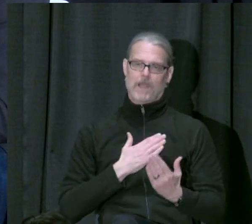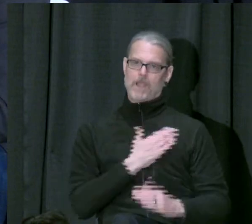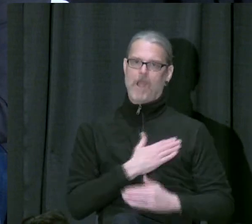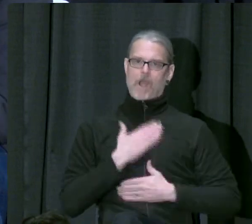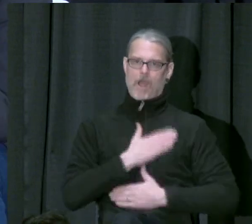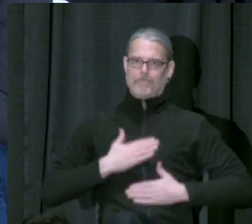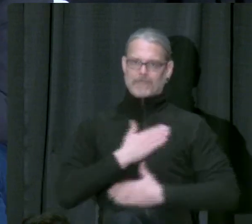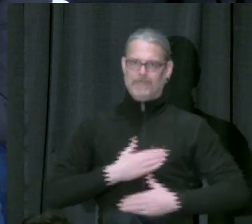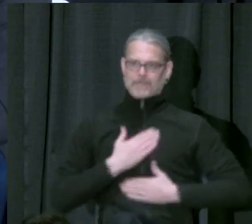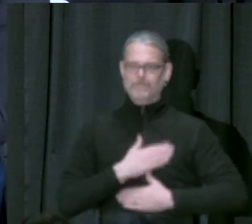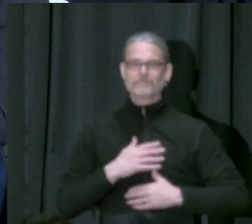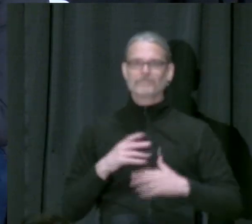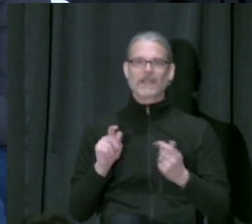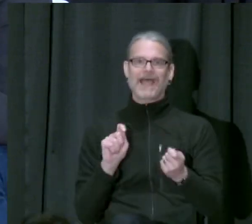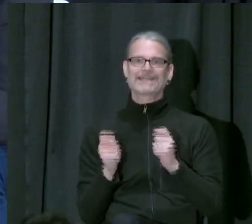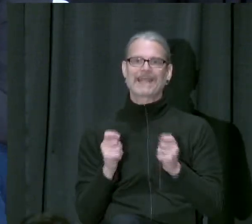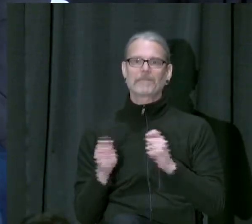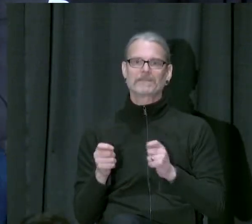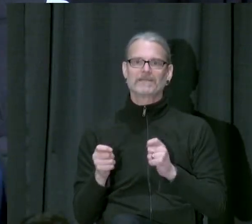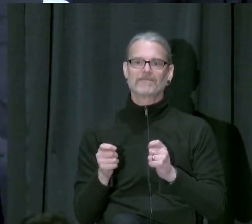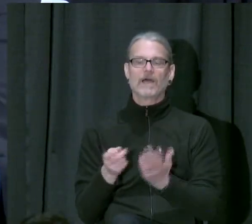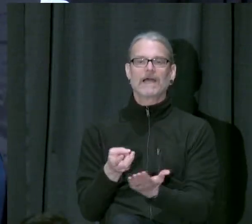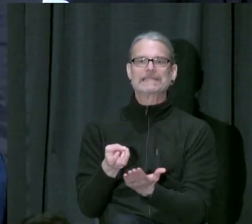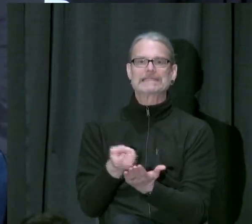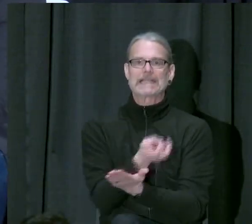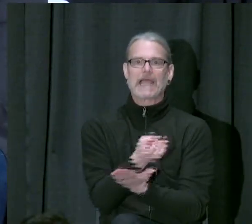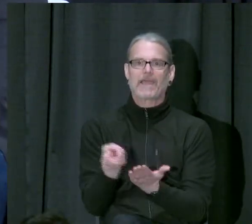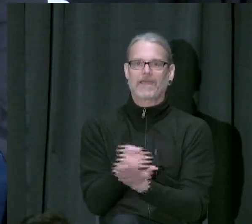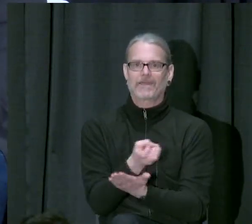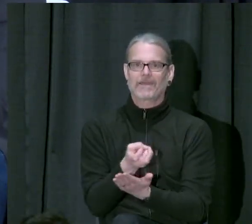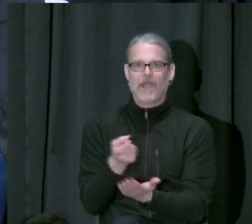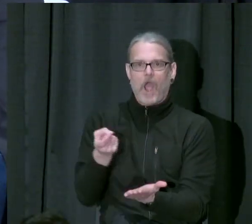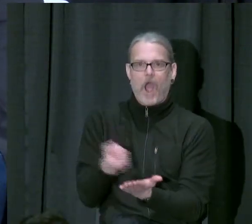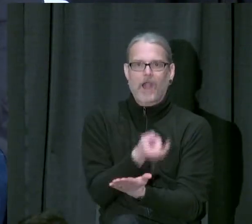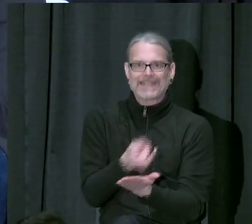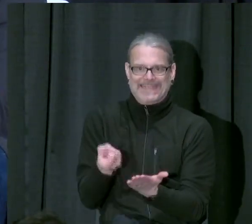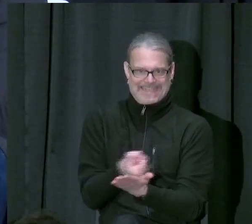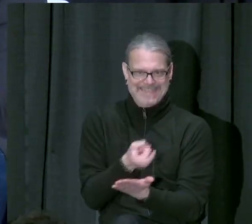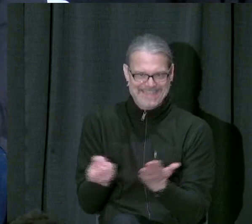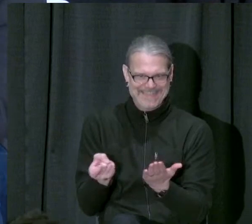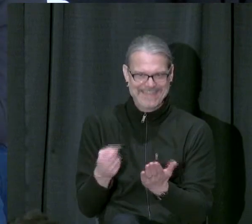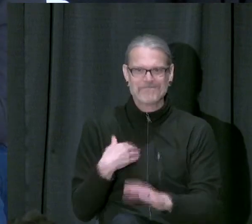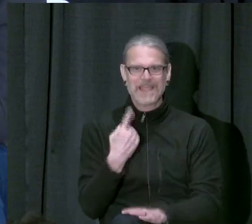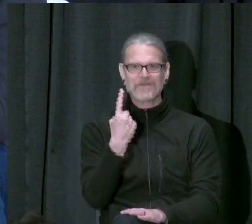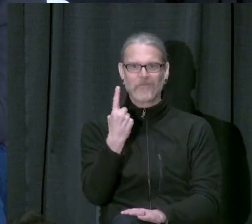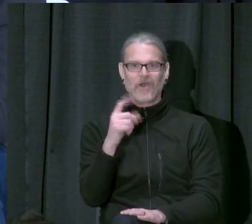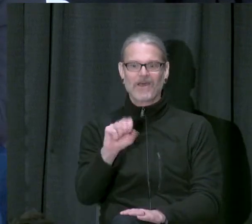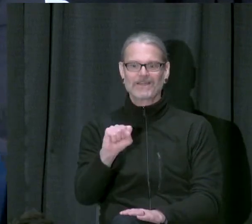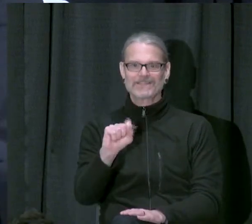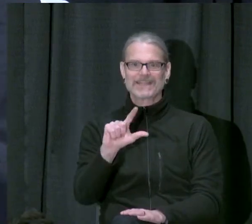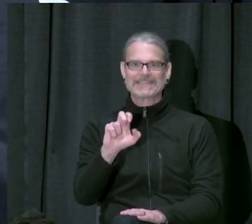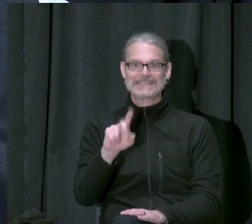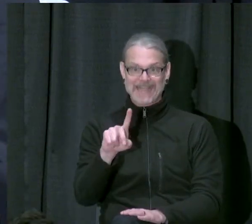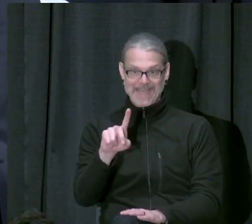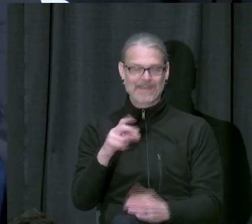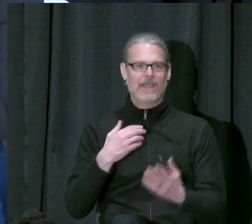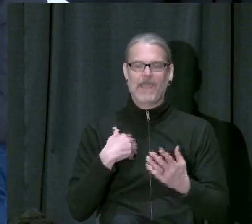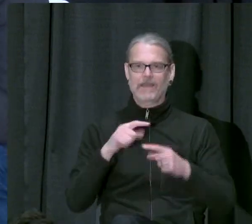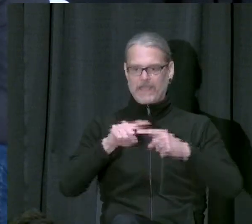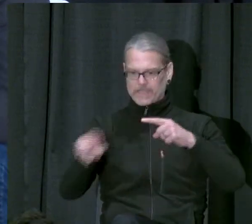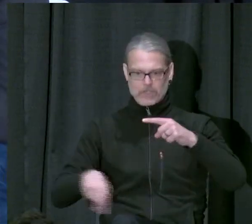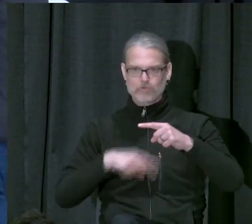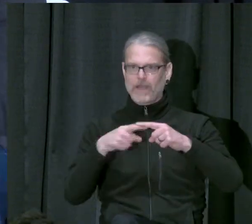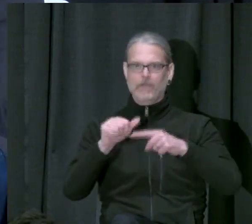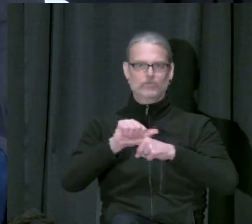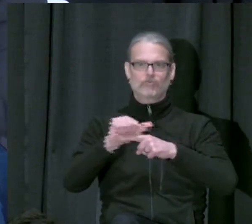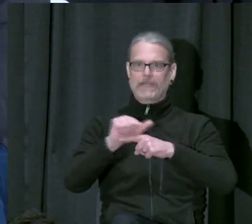took adaptive sled hockey and took one of the sleds themselves and created a year-round training device